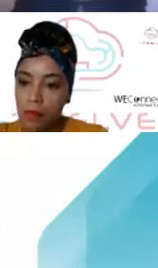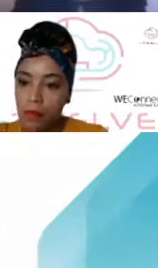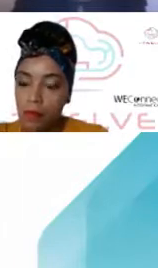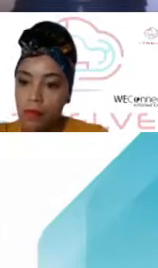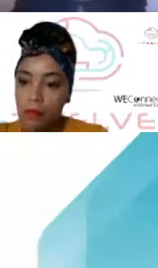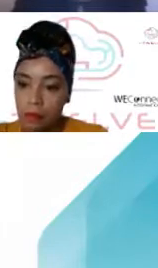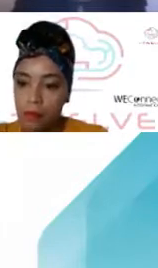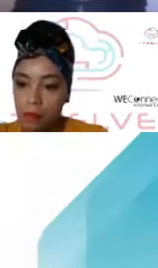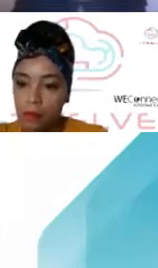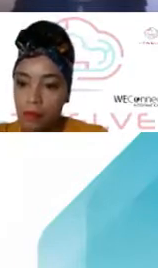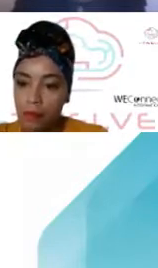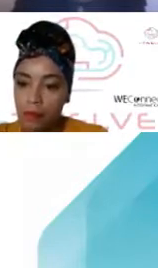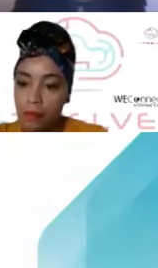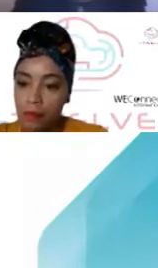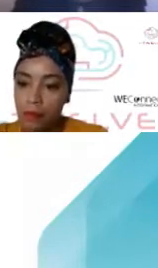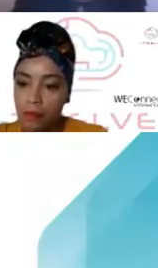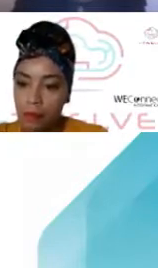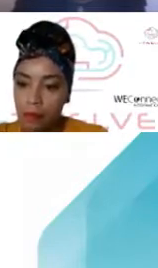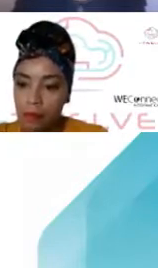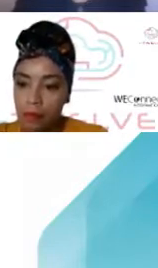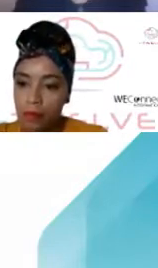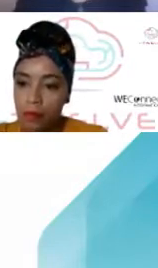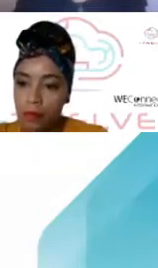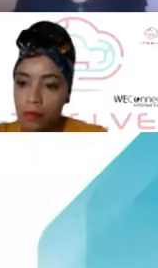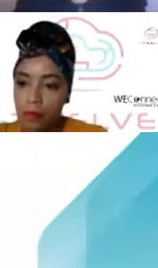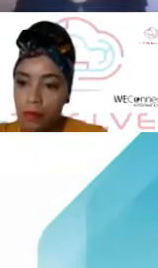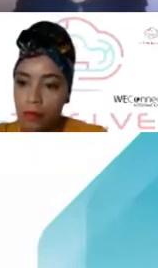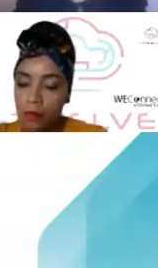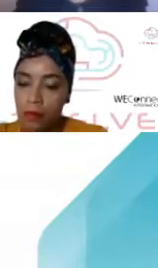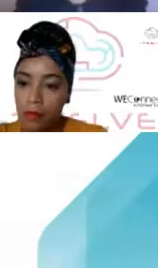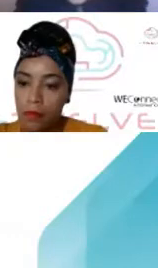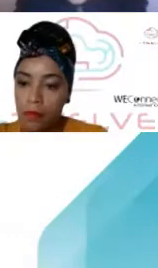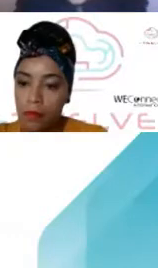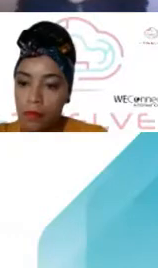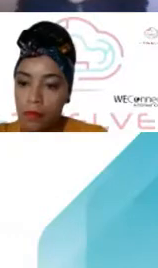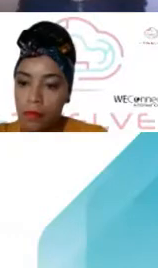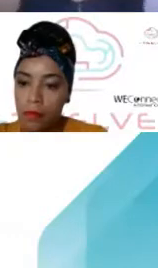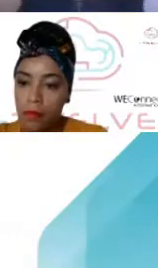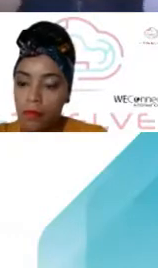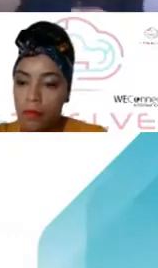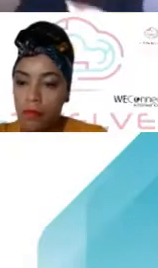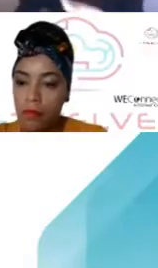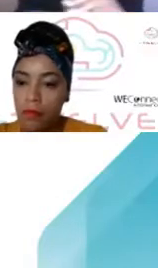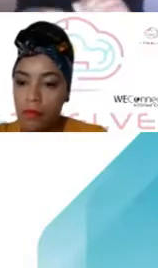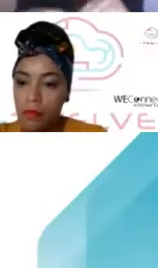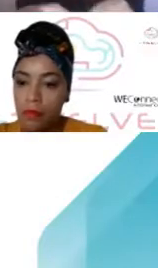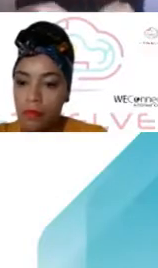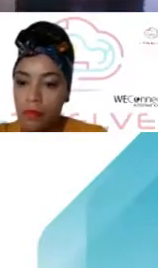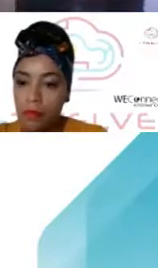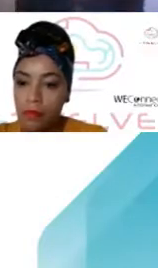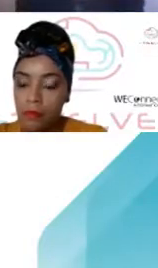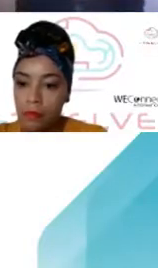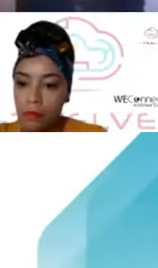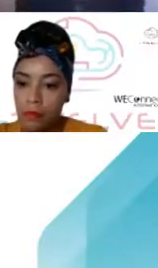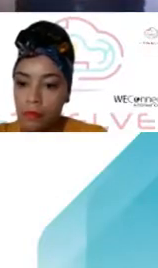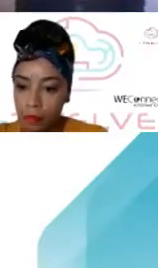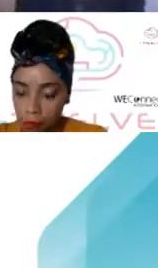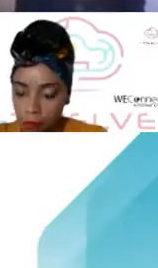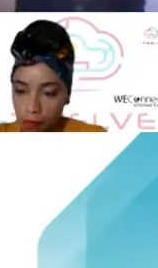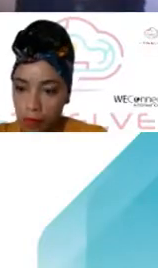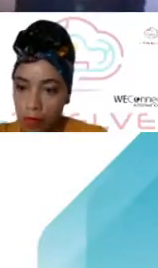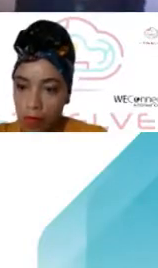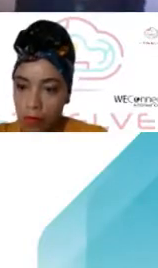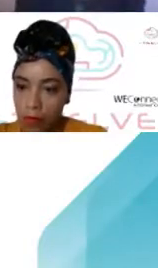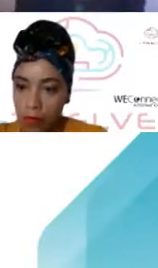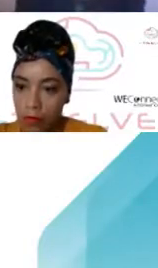will just cover that when we are closing off. And Shamel, regarding the government website, do you